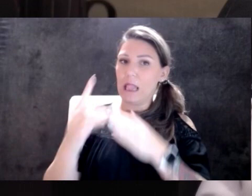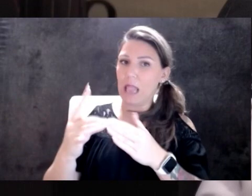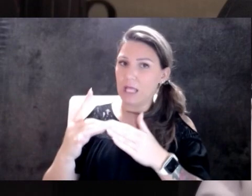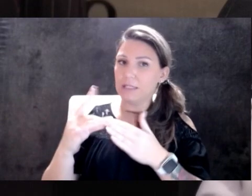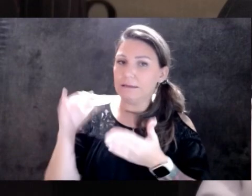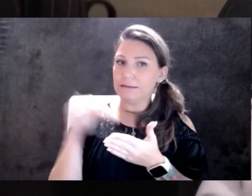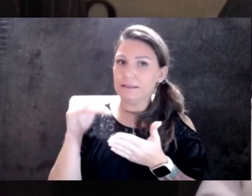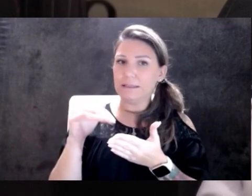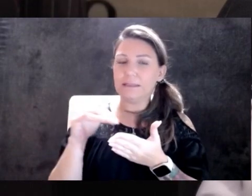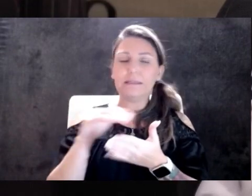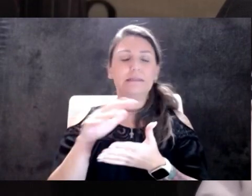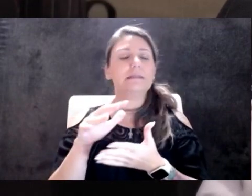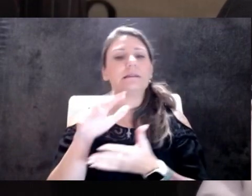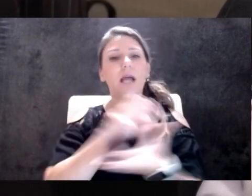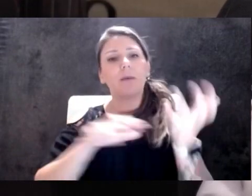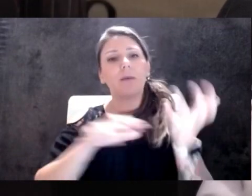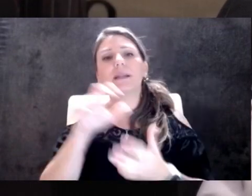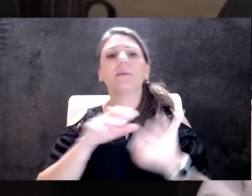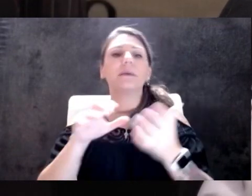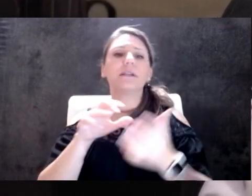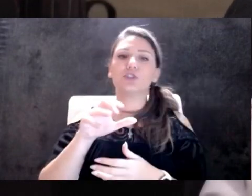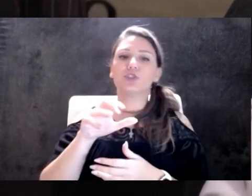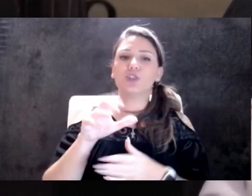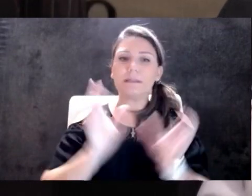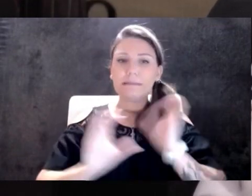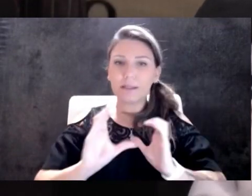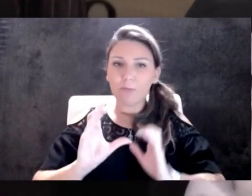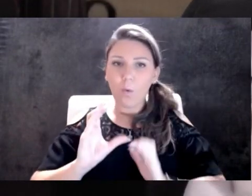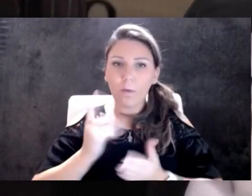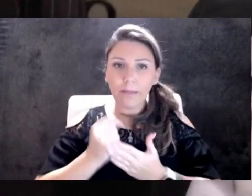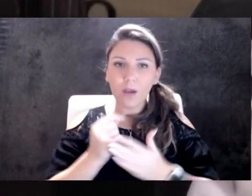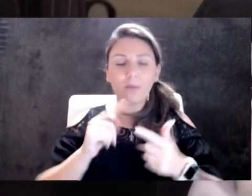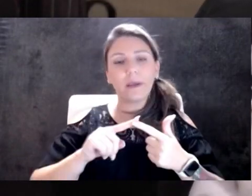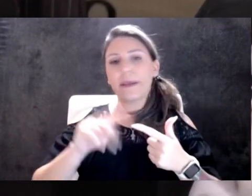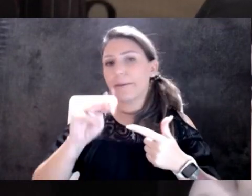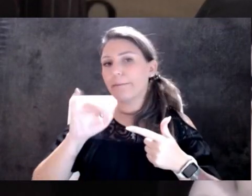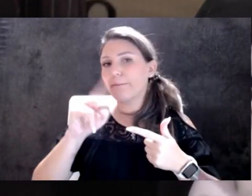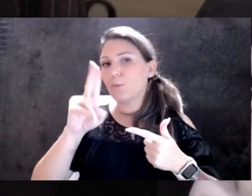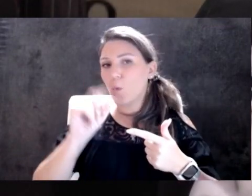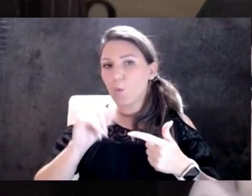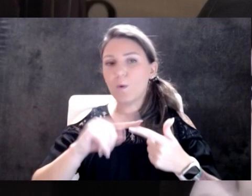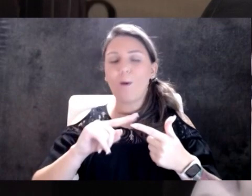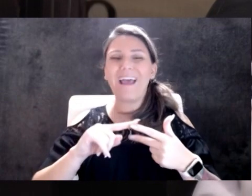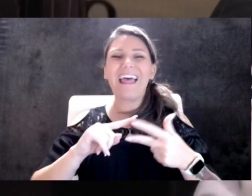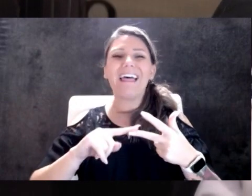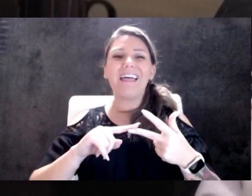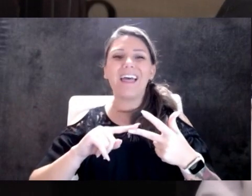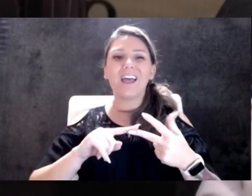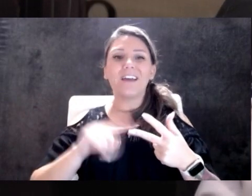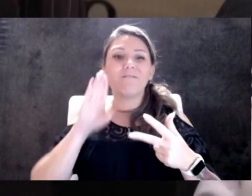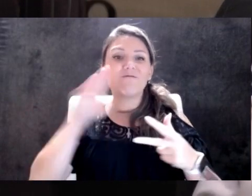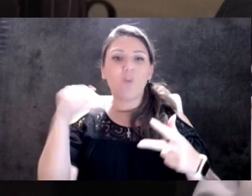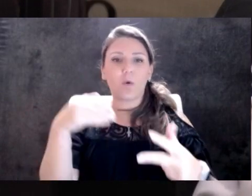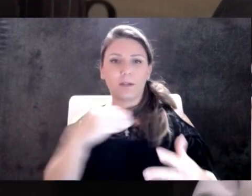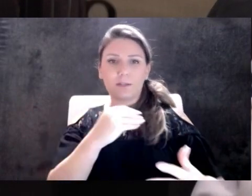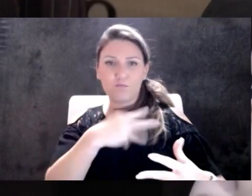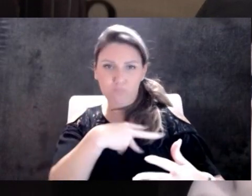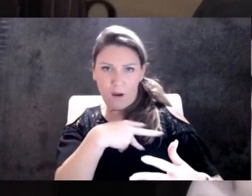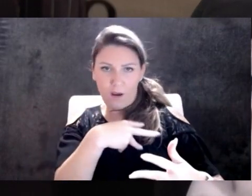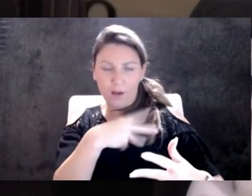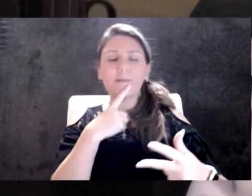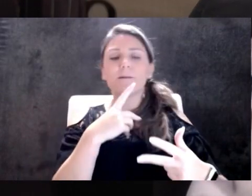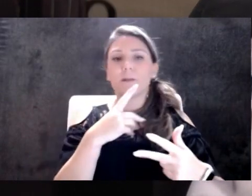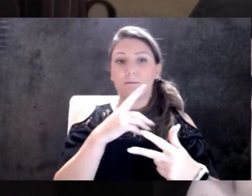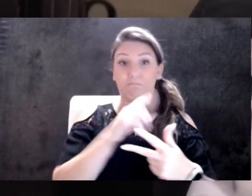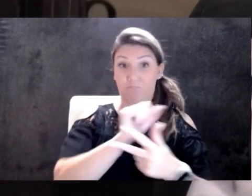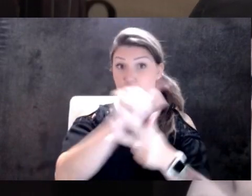combination of immunotherapy, chemotherapy, and targeted agent. And that combination worked very well for her.